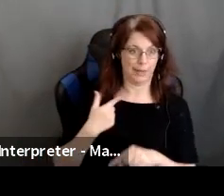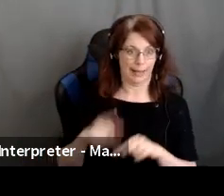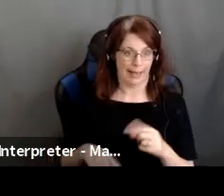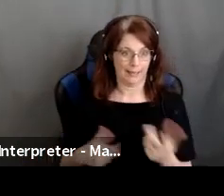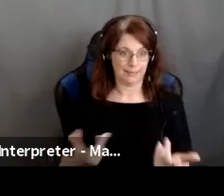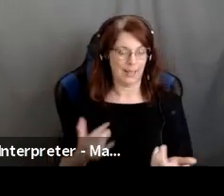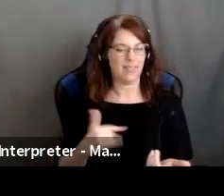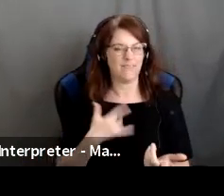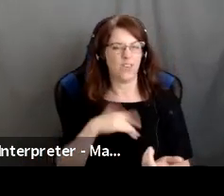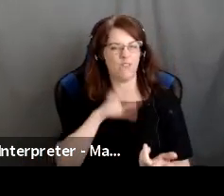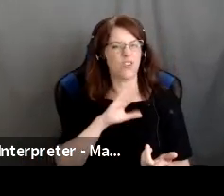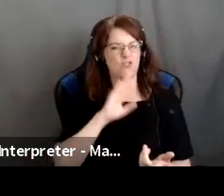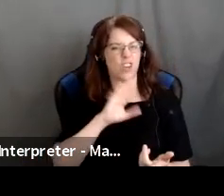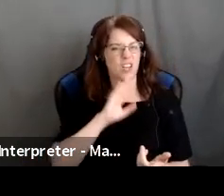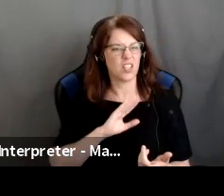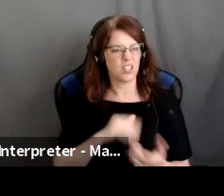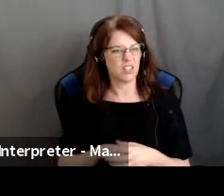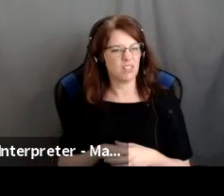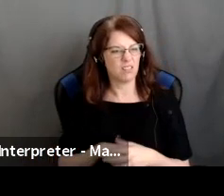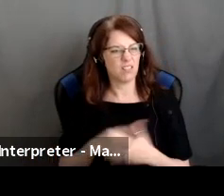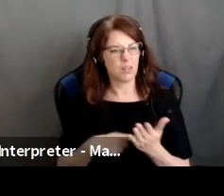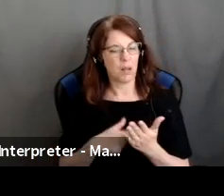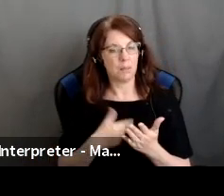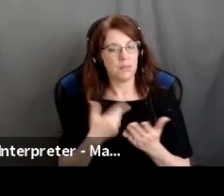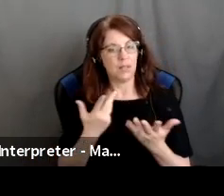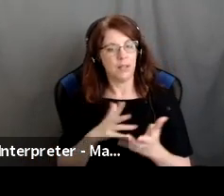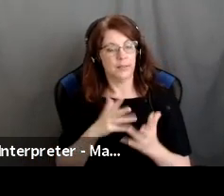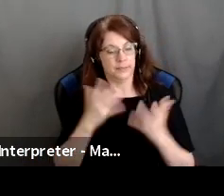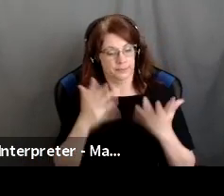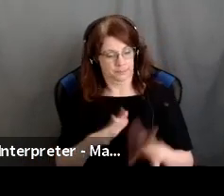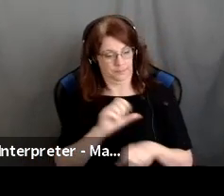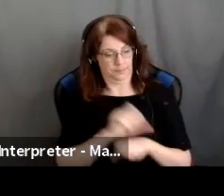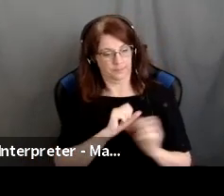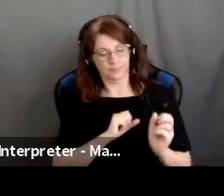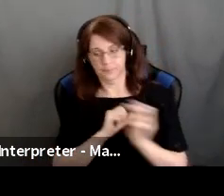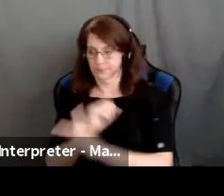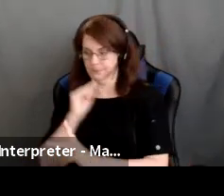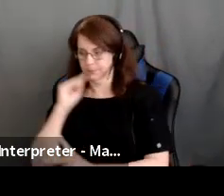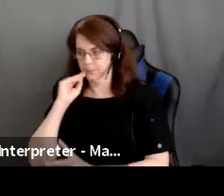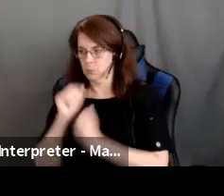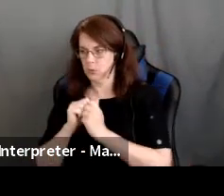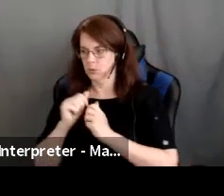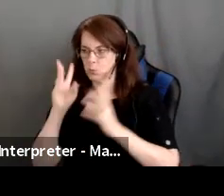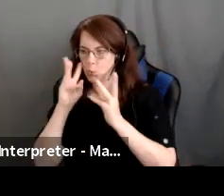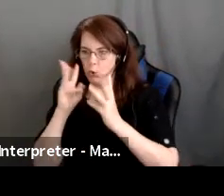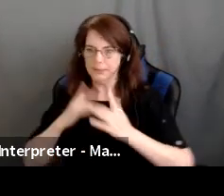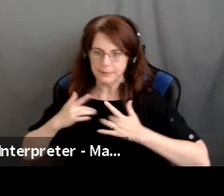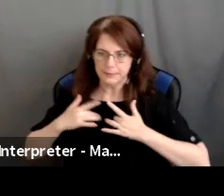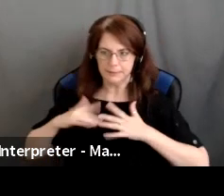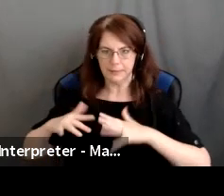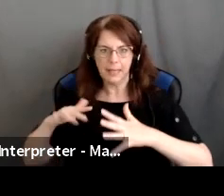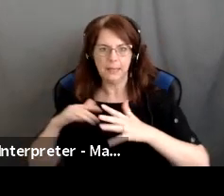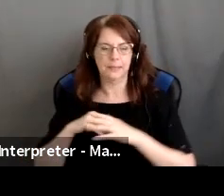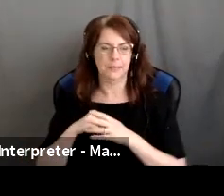that frustrates me. Sometimes I do come home with that worry and anxiety. But